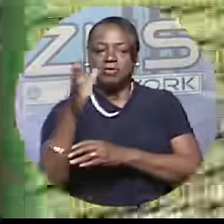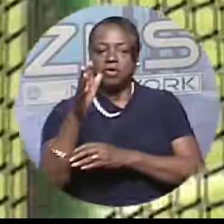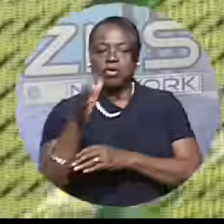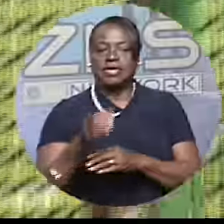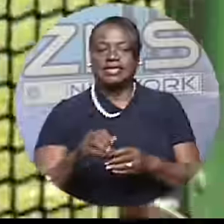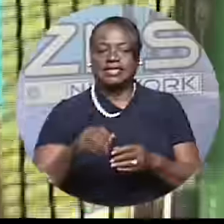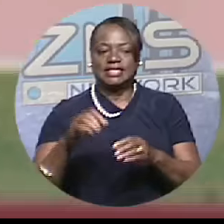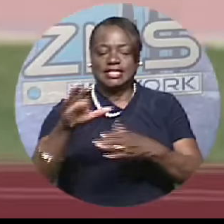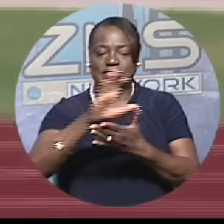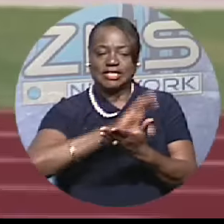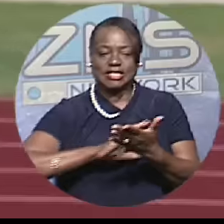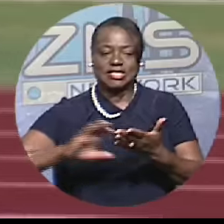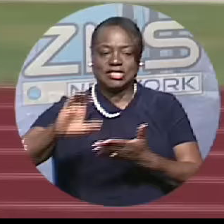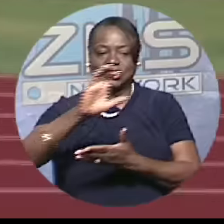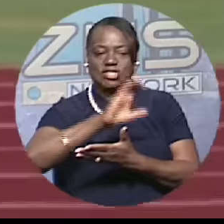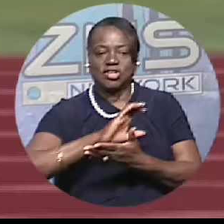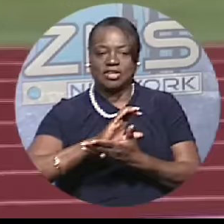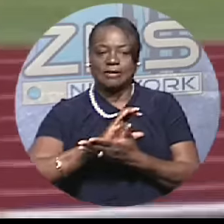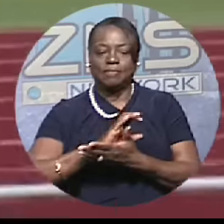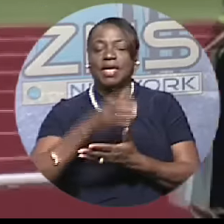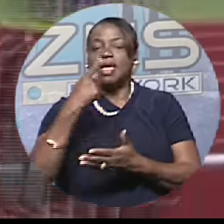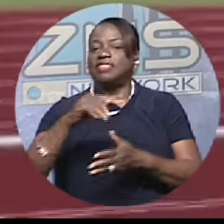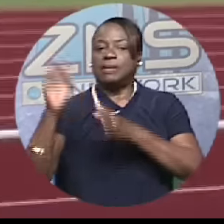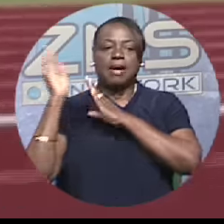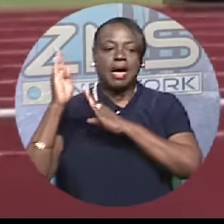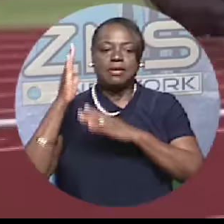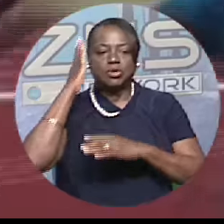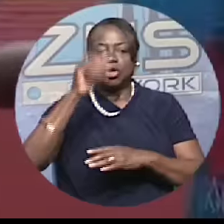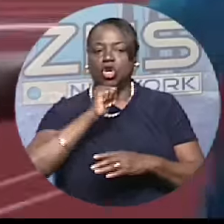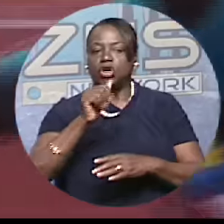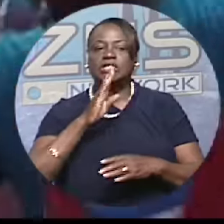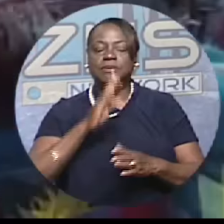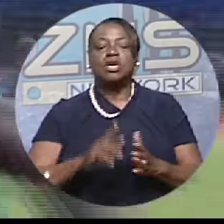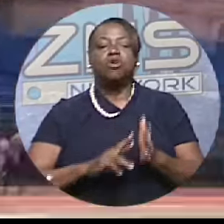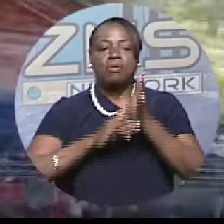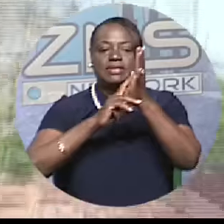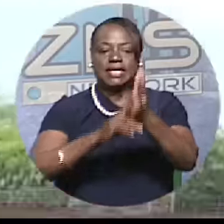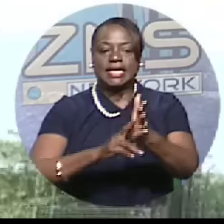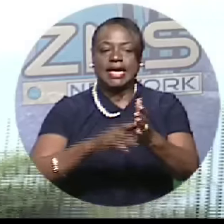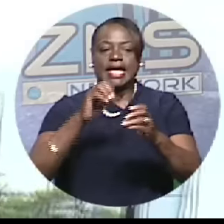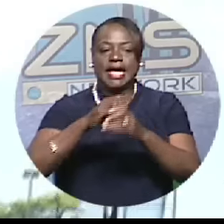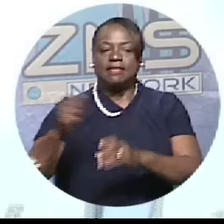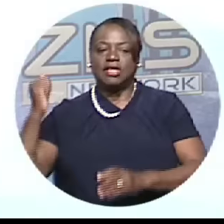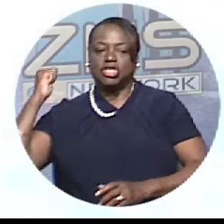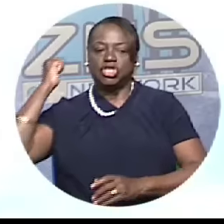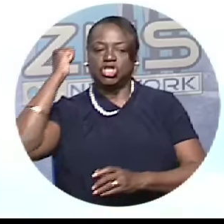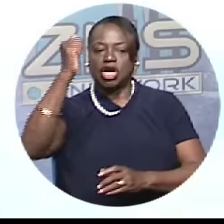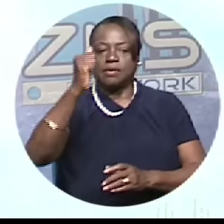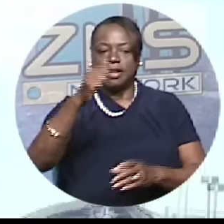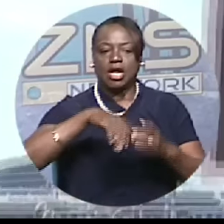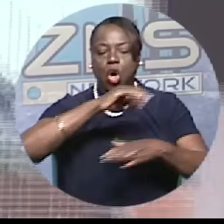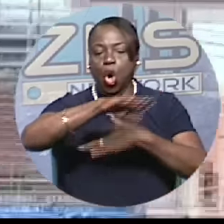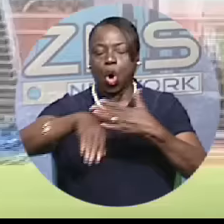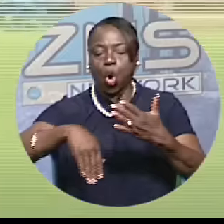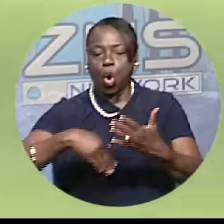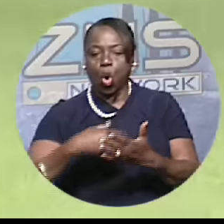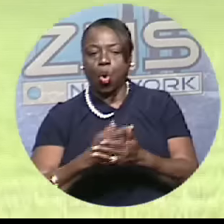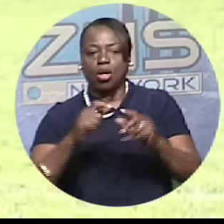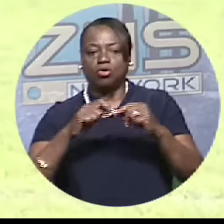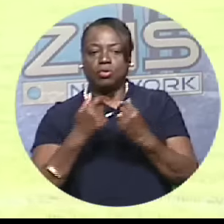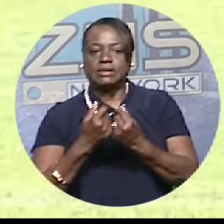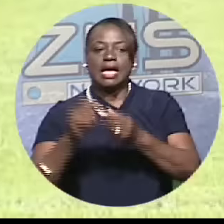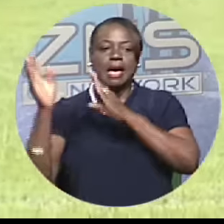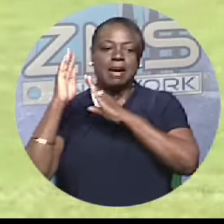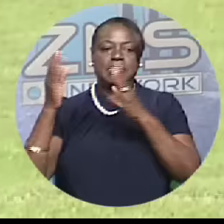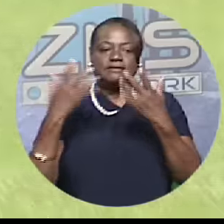shot put events. Unfortunately, the Bahamas will not be represented in the javelin events in all divisions. The Bahamas finished second at